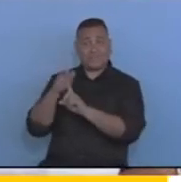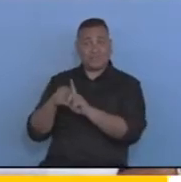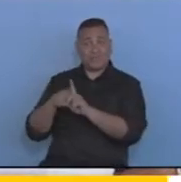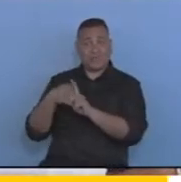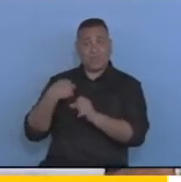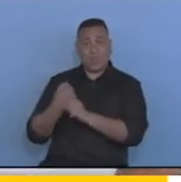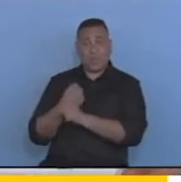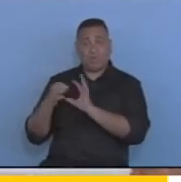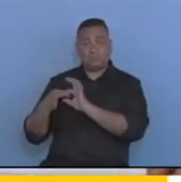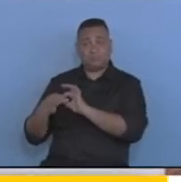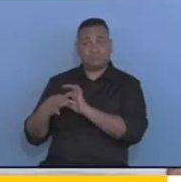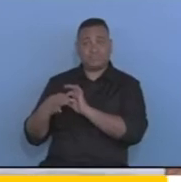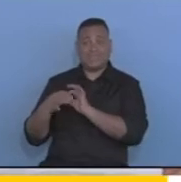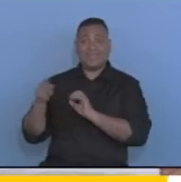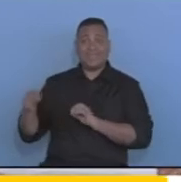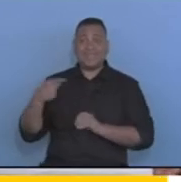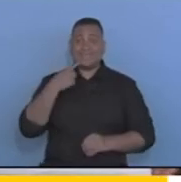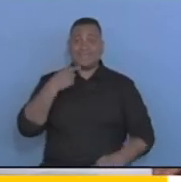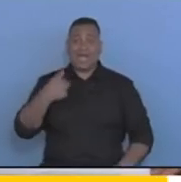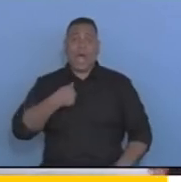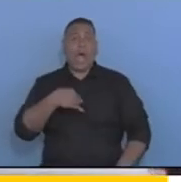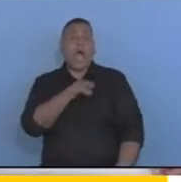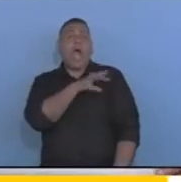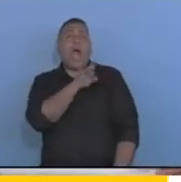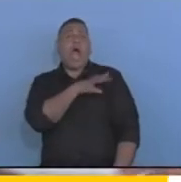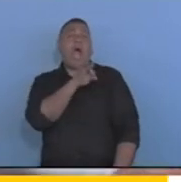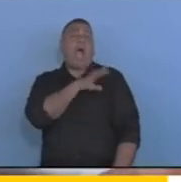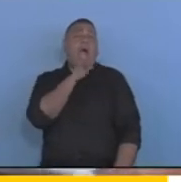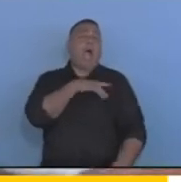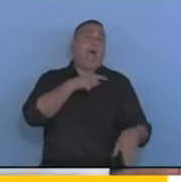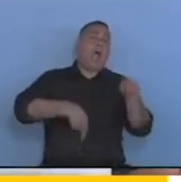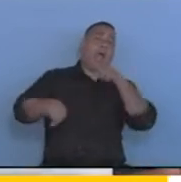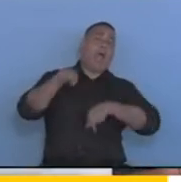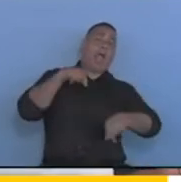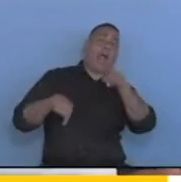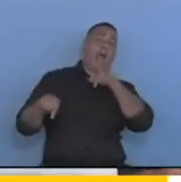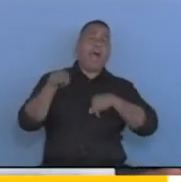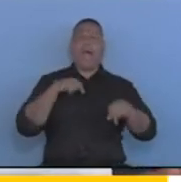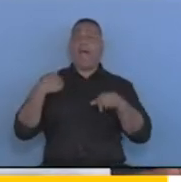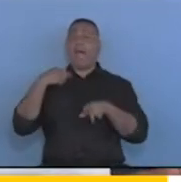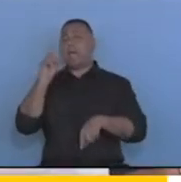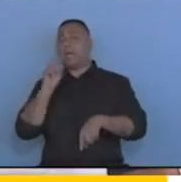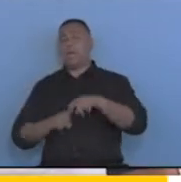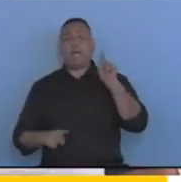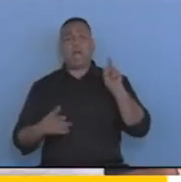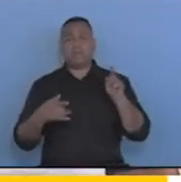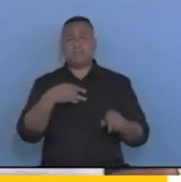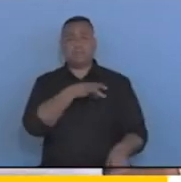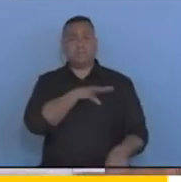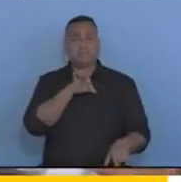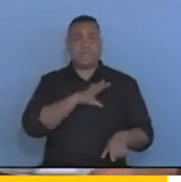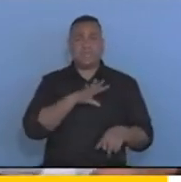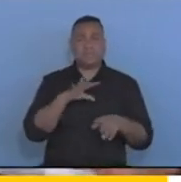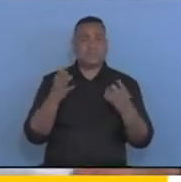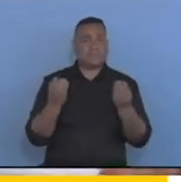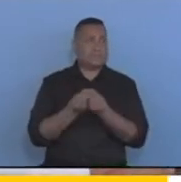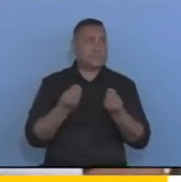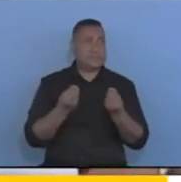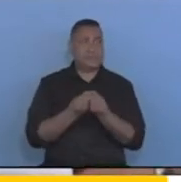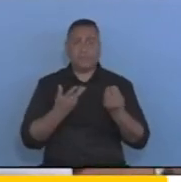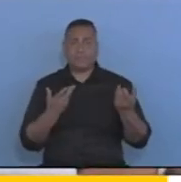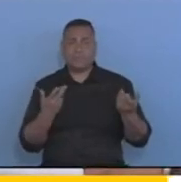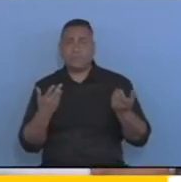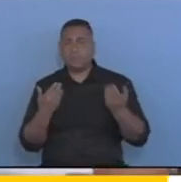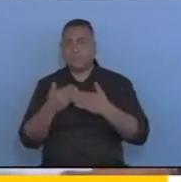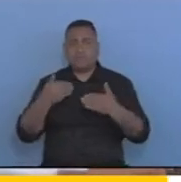those people that say, I am scared. Thank her. There we go. You can't be scared of something that you've never tried exactly. before. Exactly. Yeah. That's